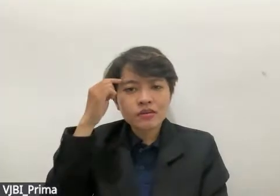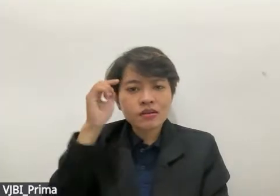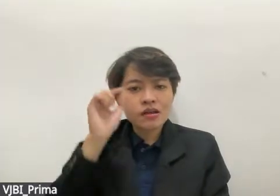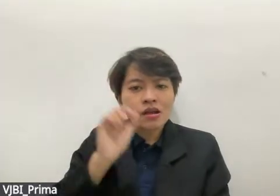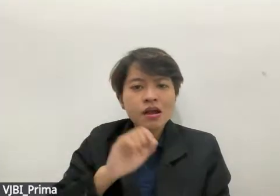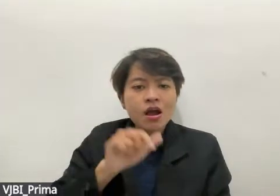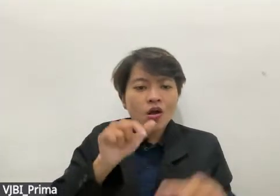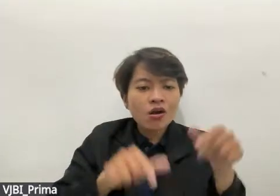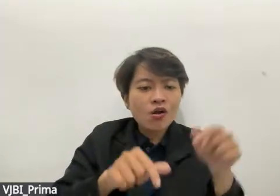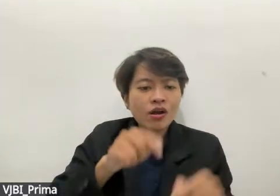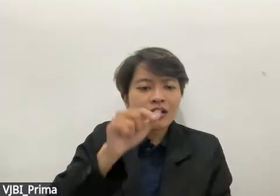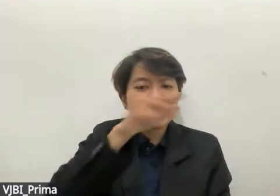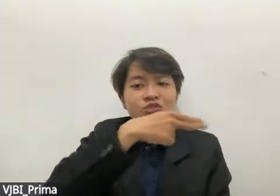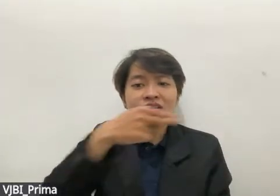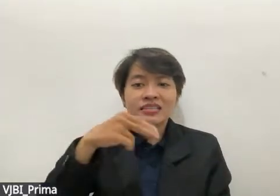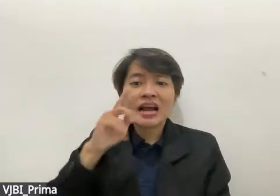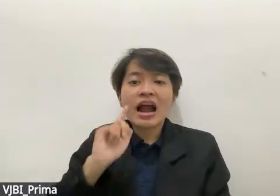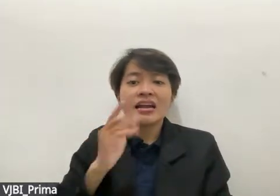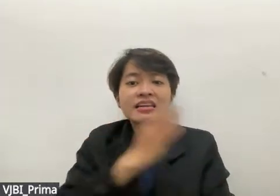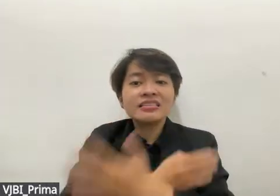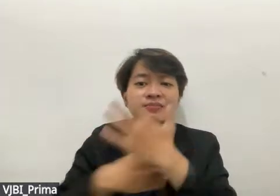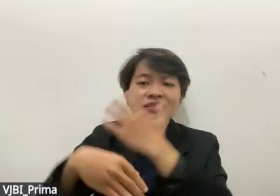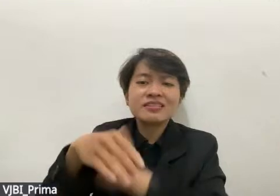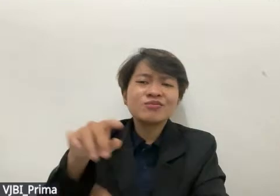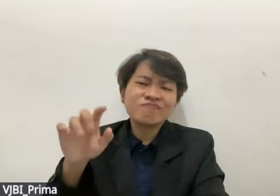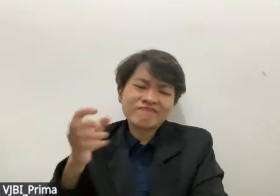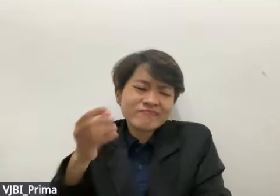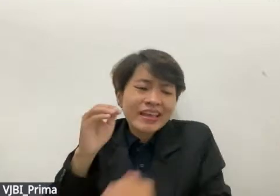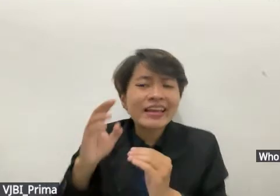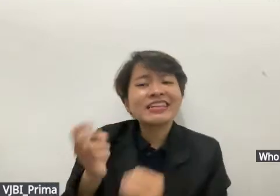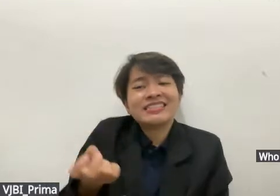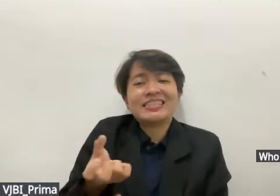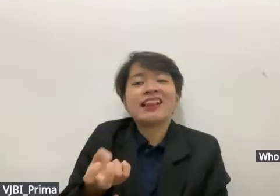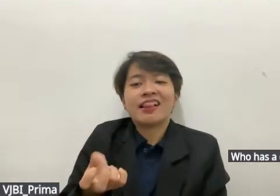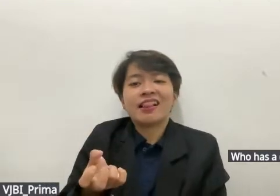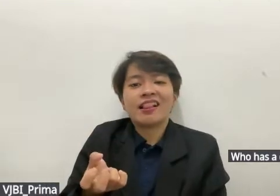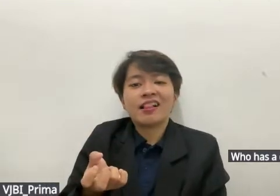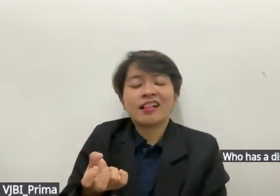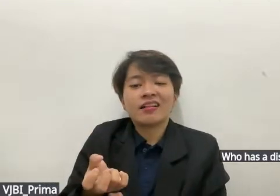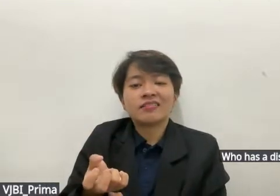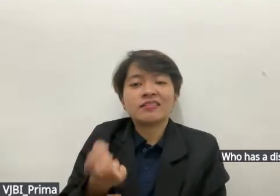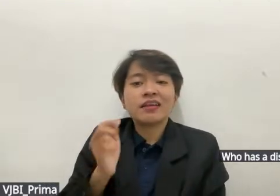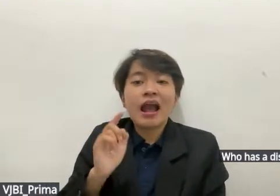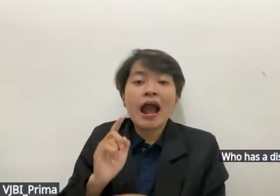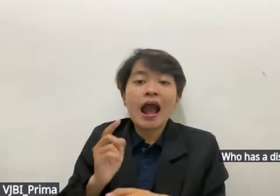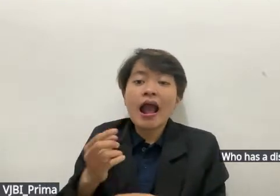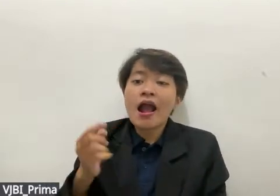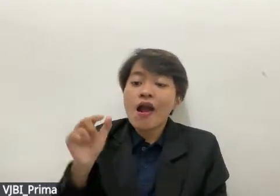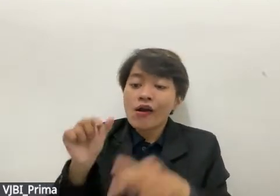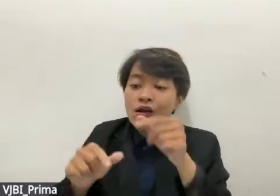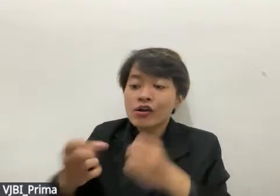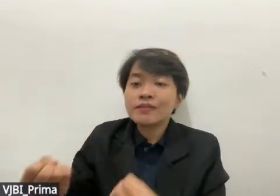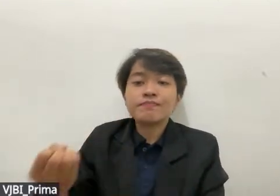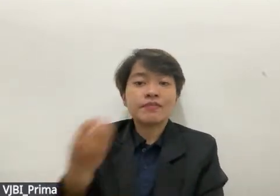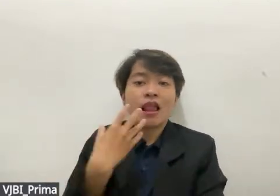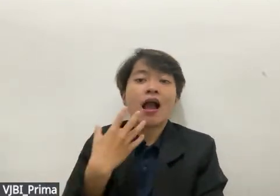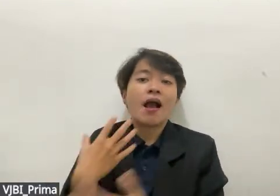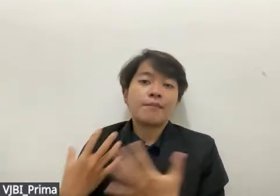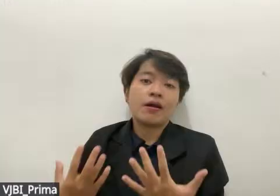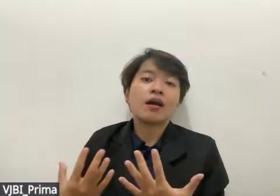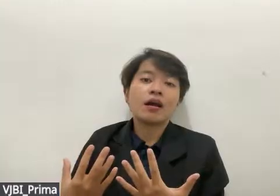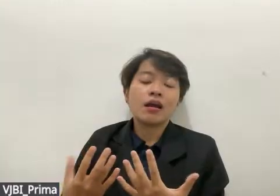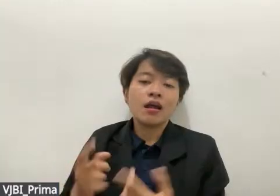disability. And it seems like, for what was explained to me, each time there's a new person